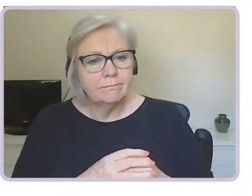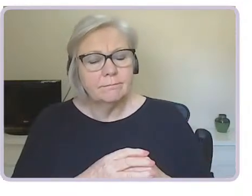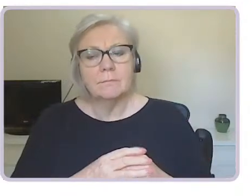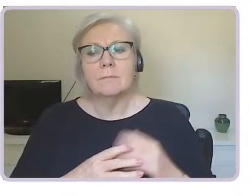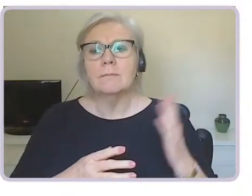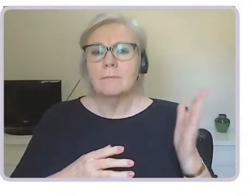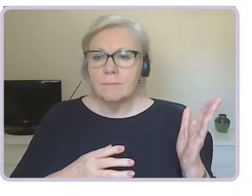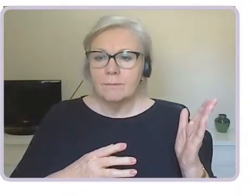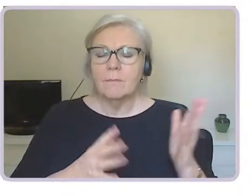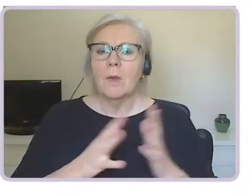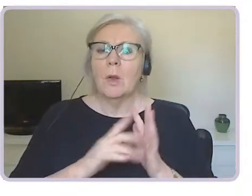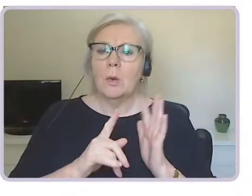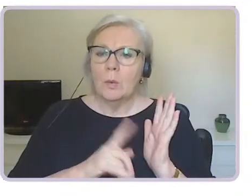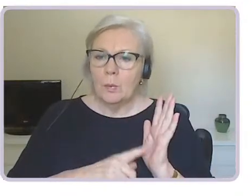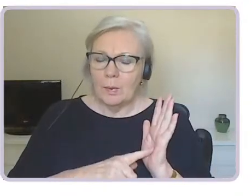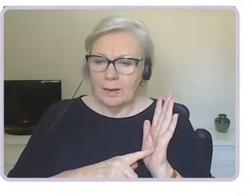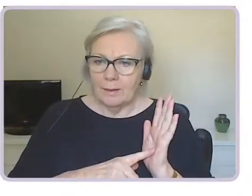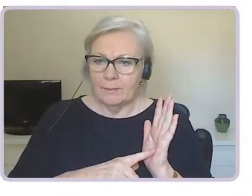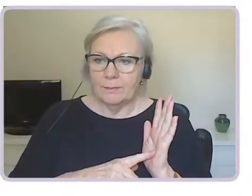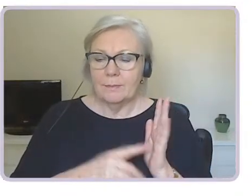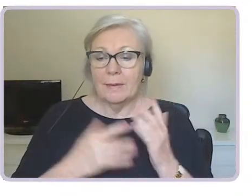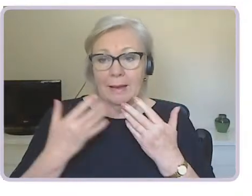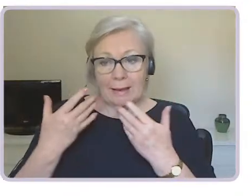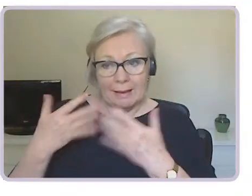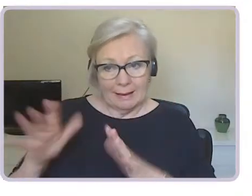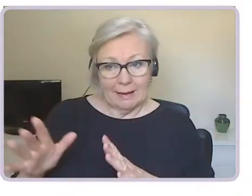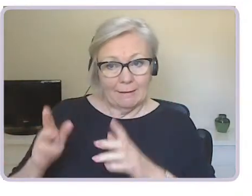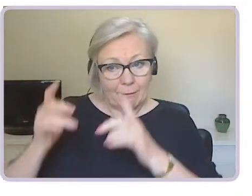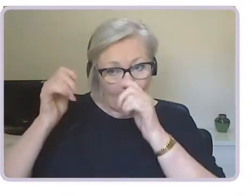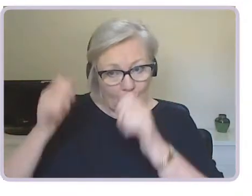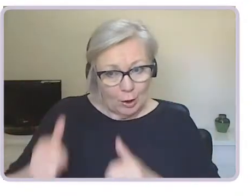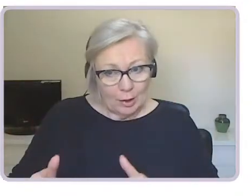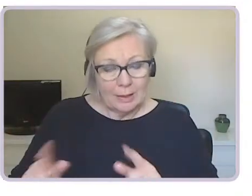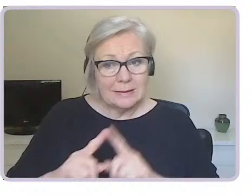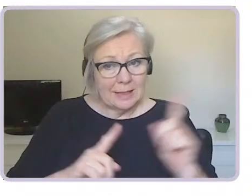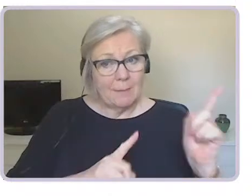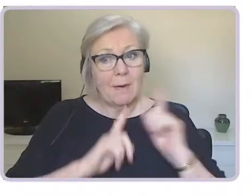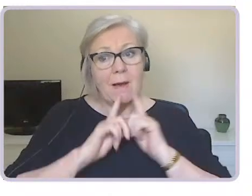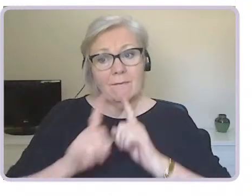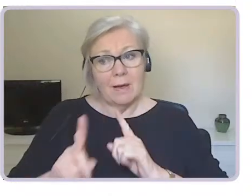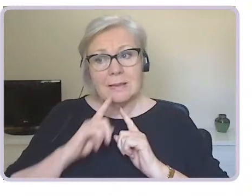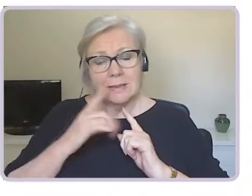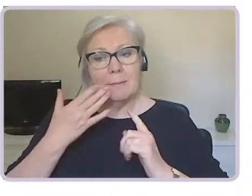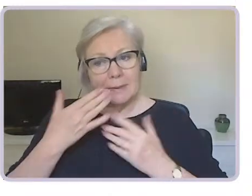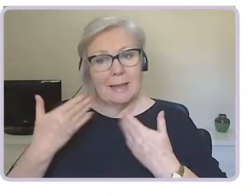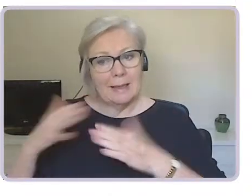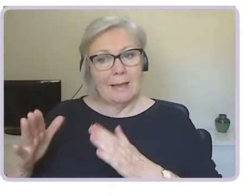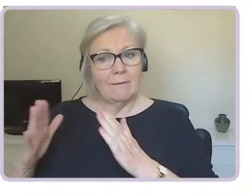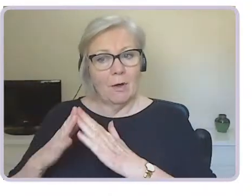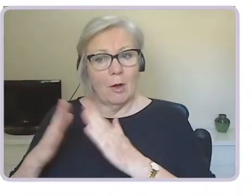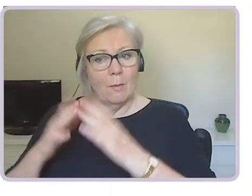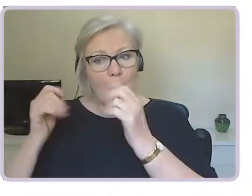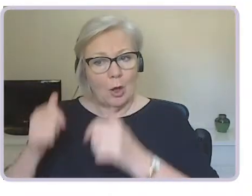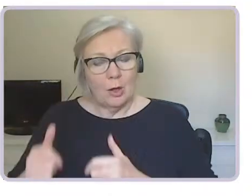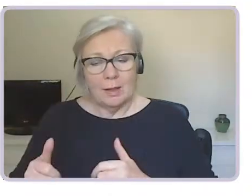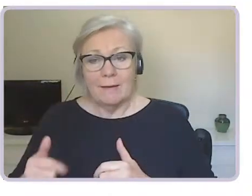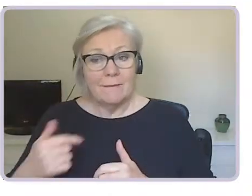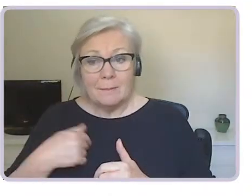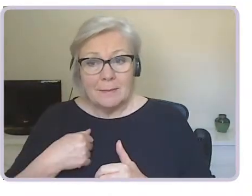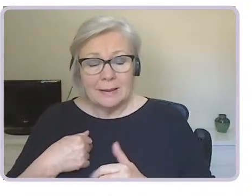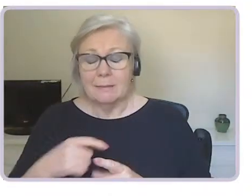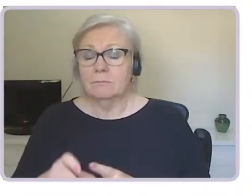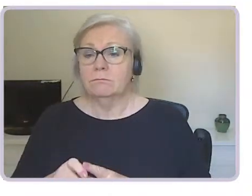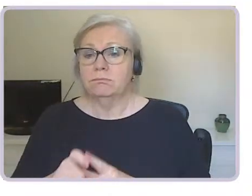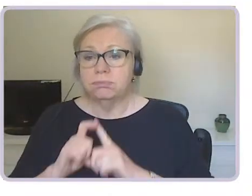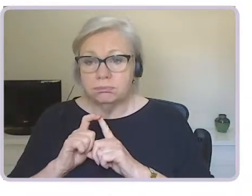Well, leaving early, as the advice often is very difficult to do.